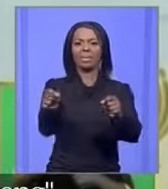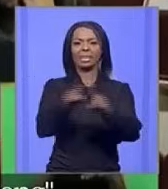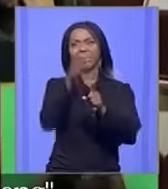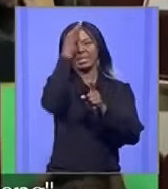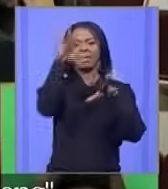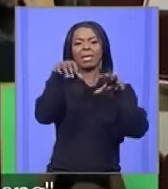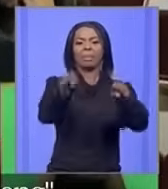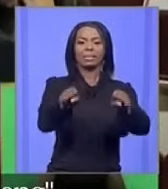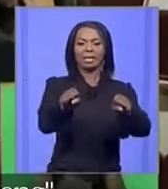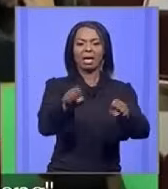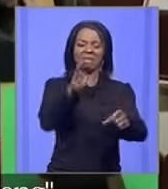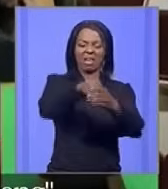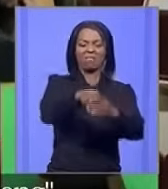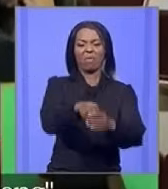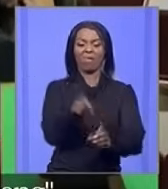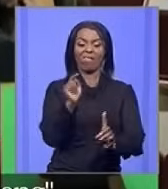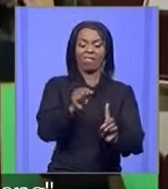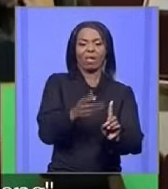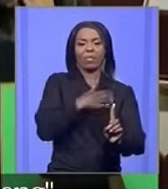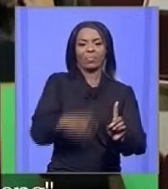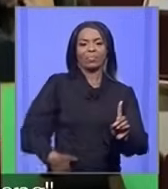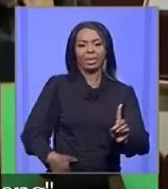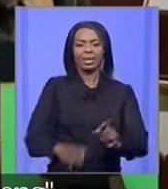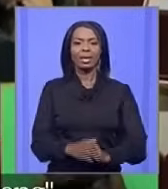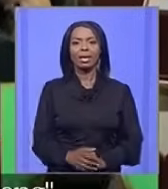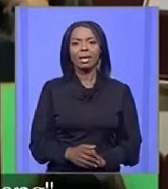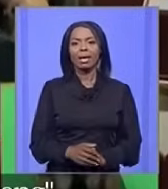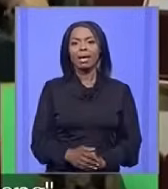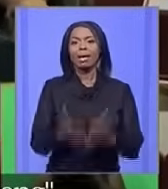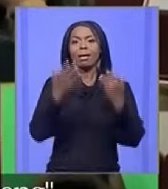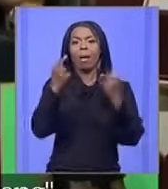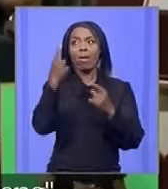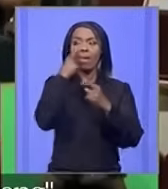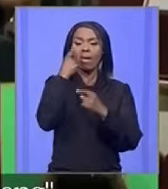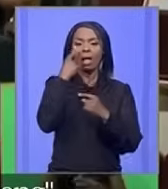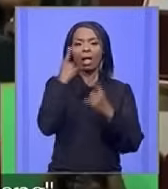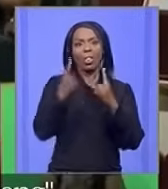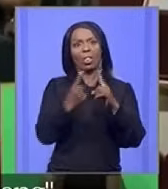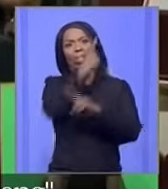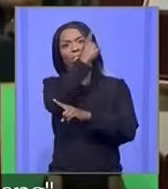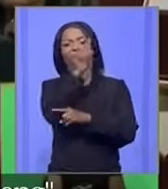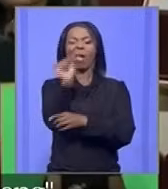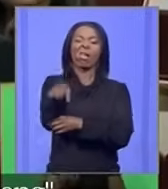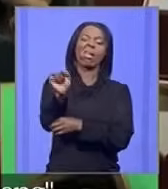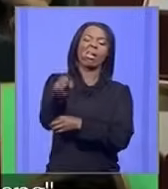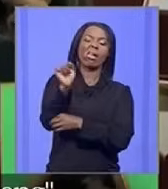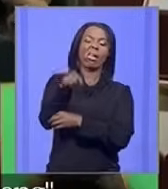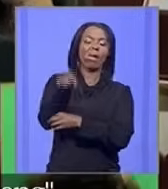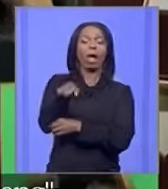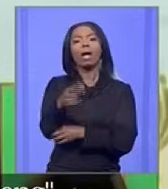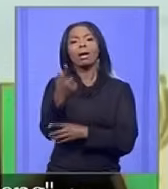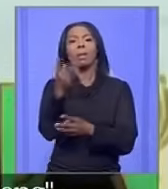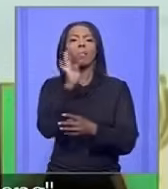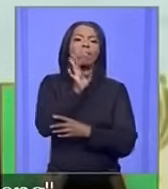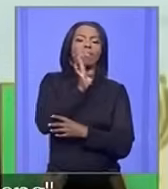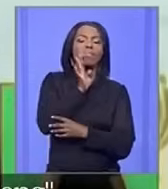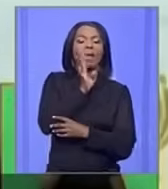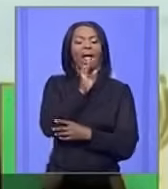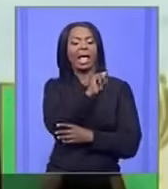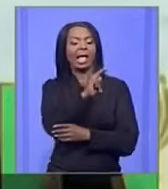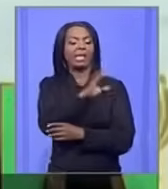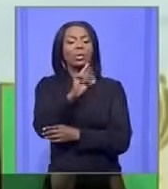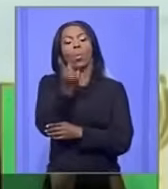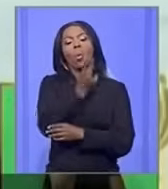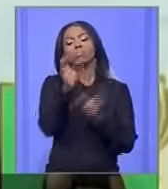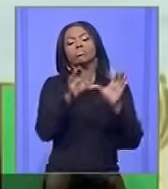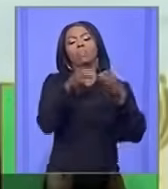capture. Let us not pull wool over our people's eyes and pretend that the ANC is the only party that